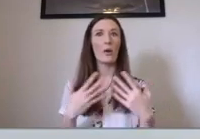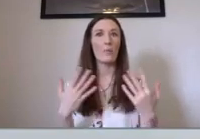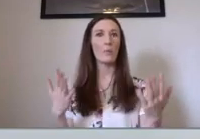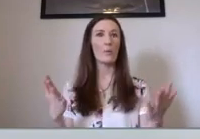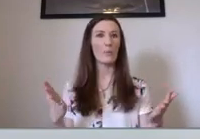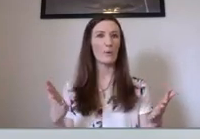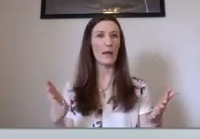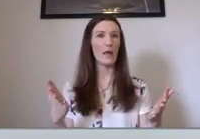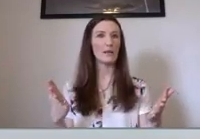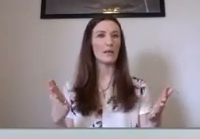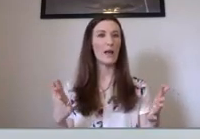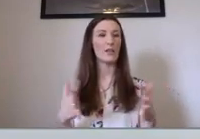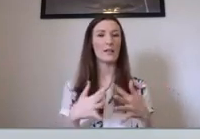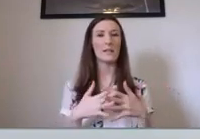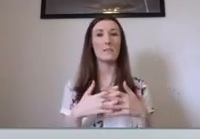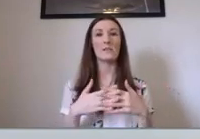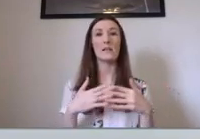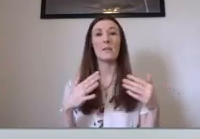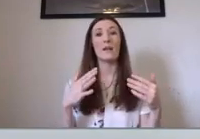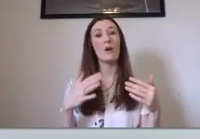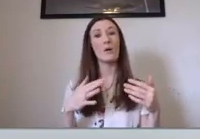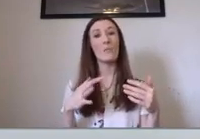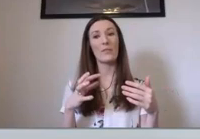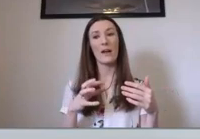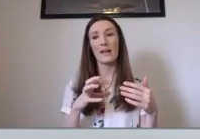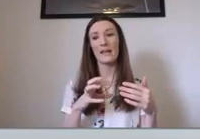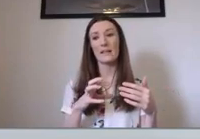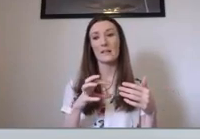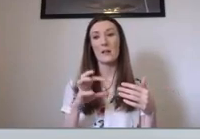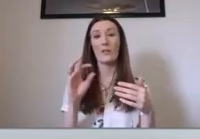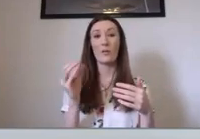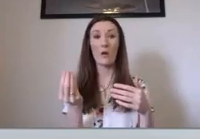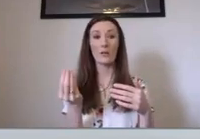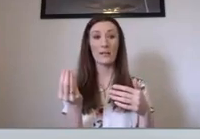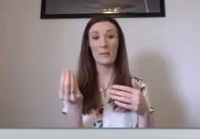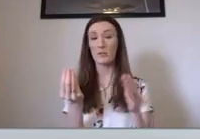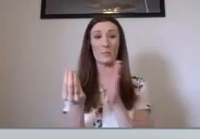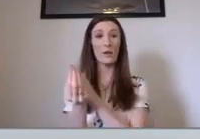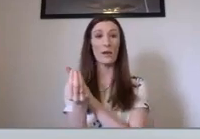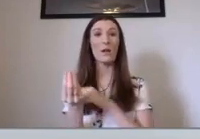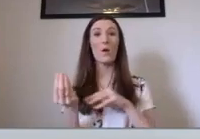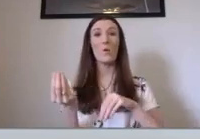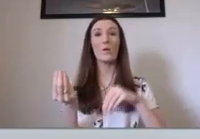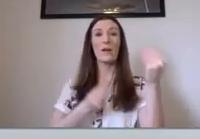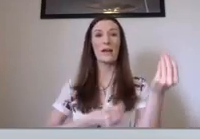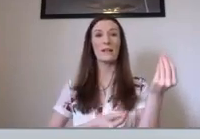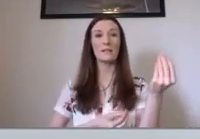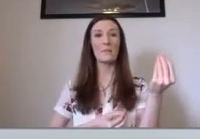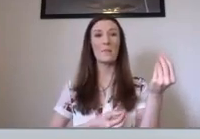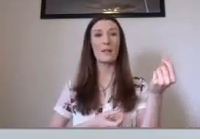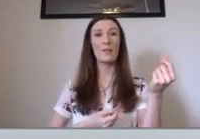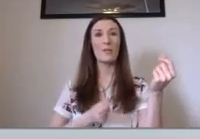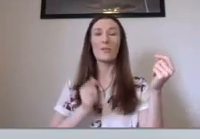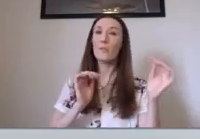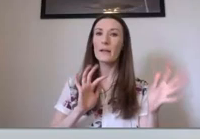longer appropriate. Okay? A lot of times I'll see like, oh, that is the wrong sign, just period, or that